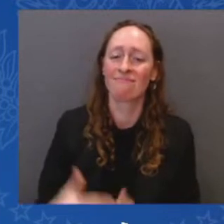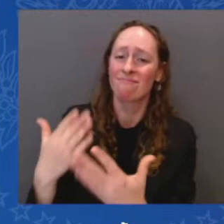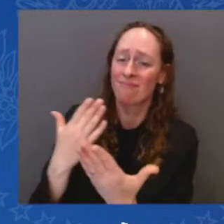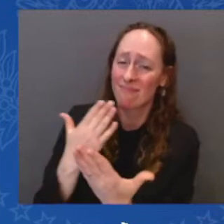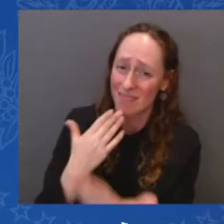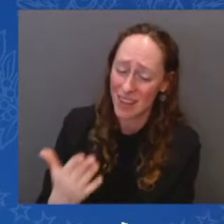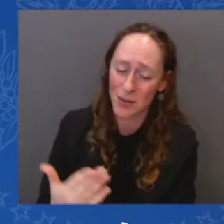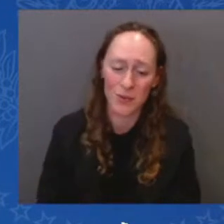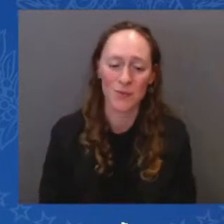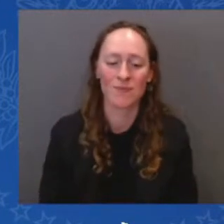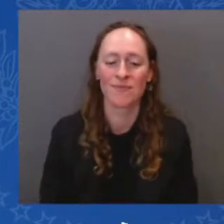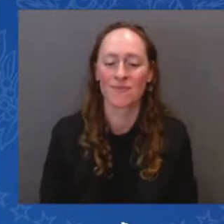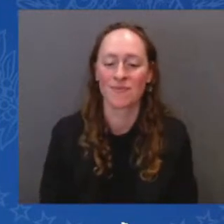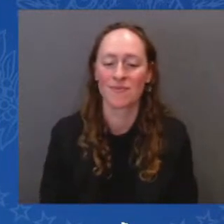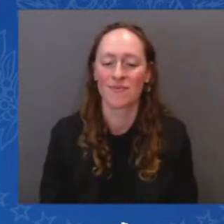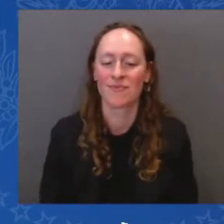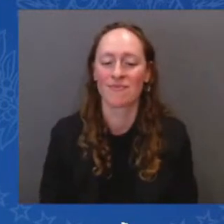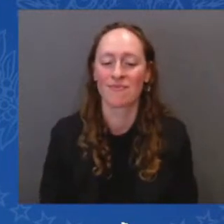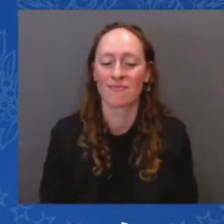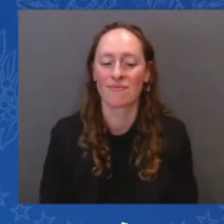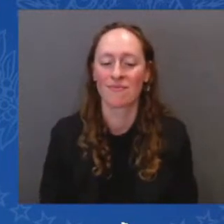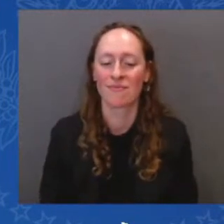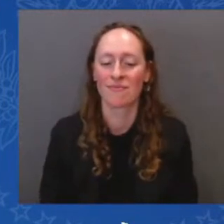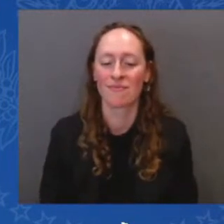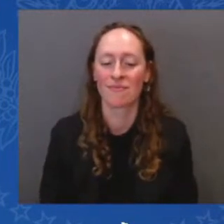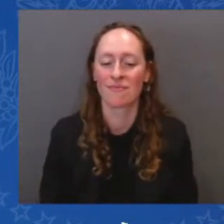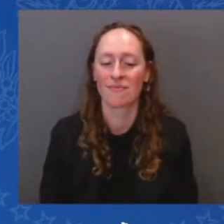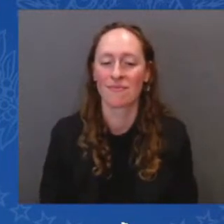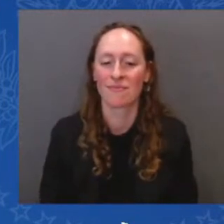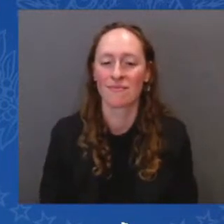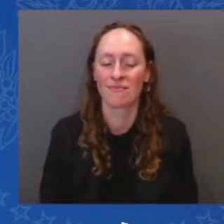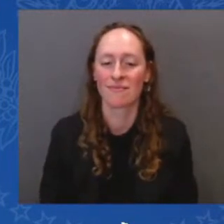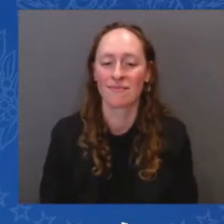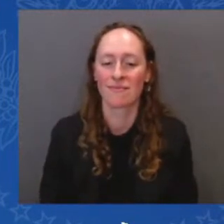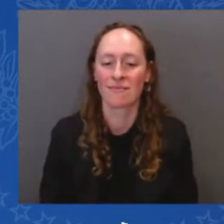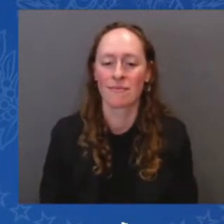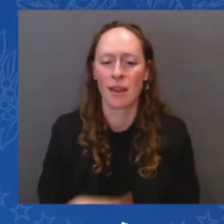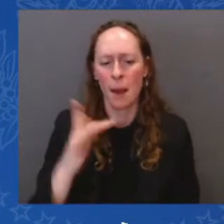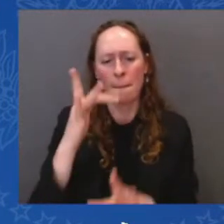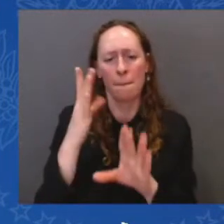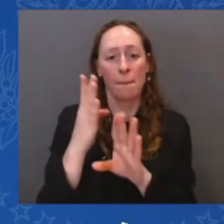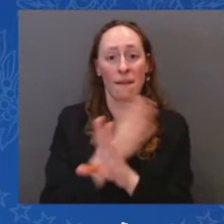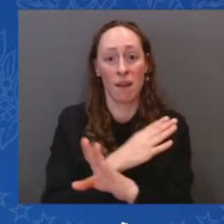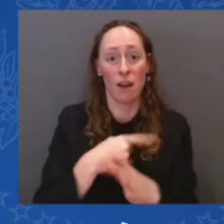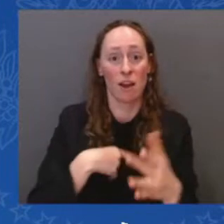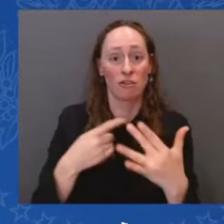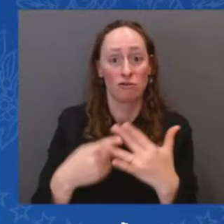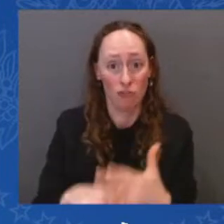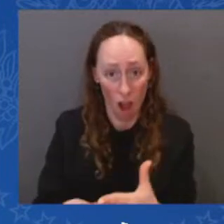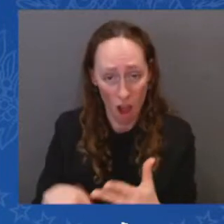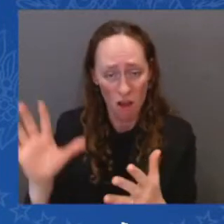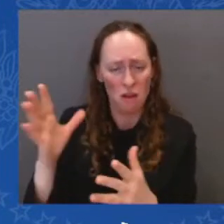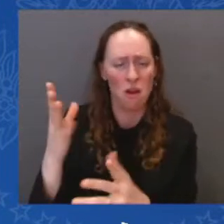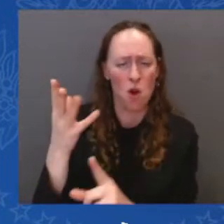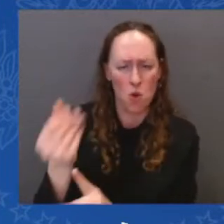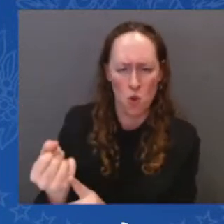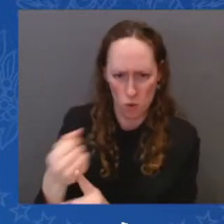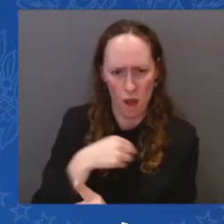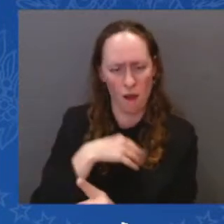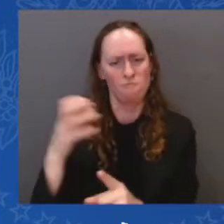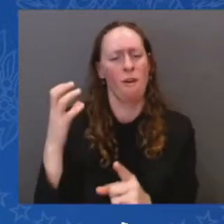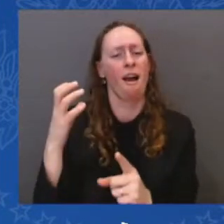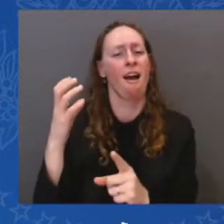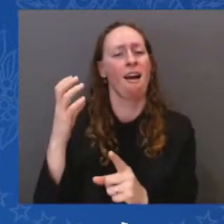Before I begin, I want to say a brief word about Senator Dianne Feinstein, who passed away this